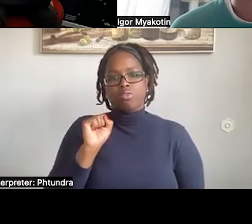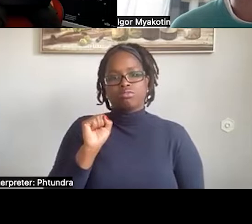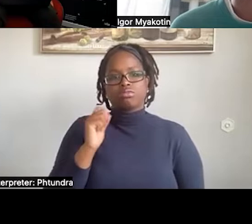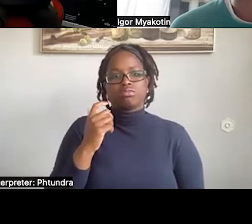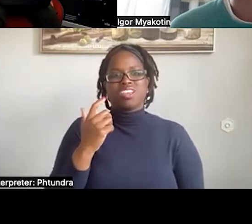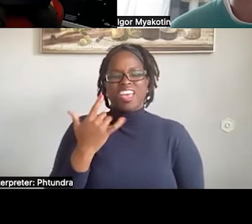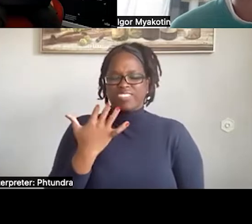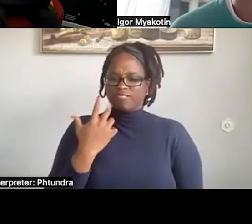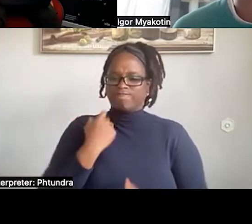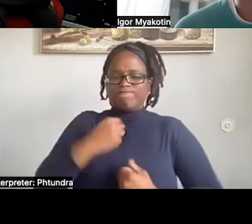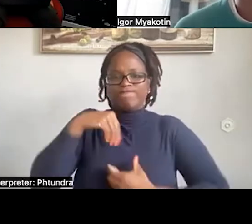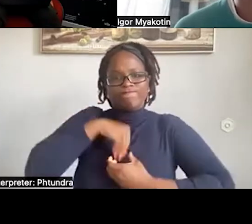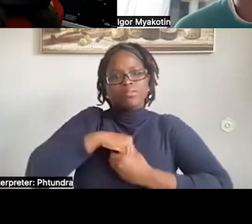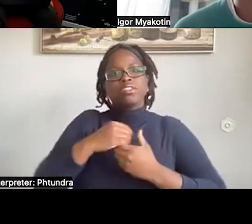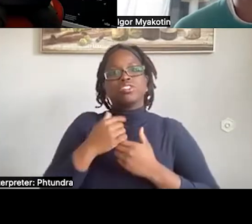So